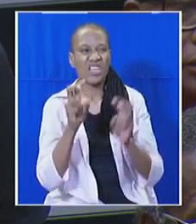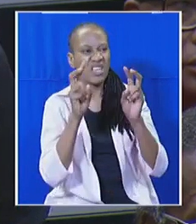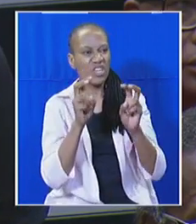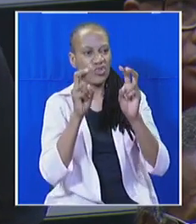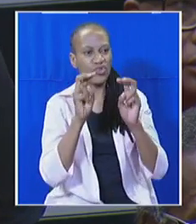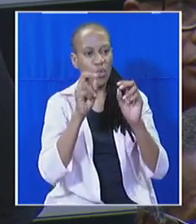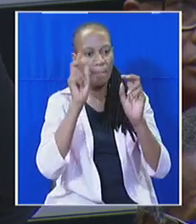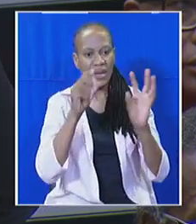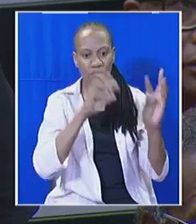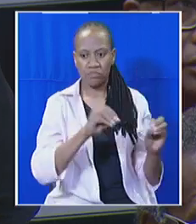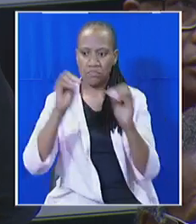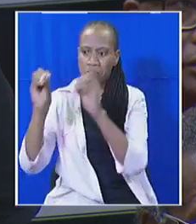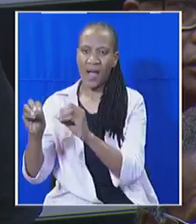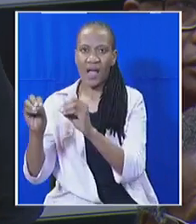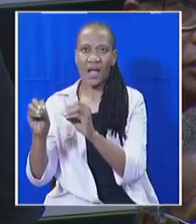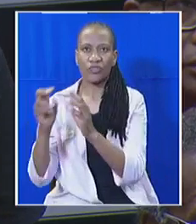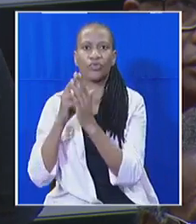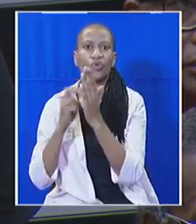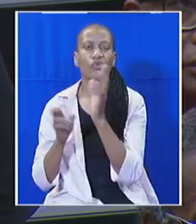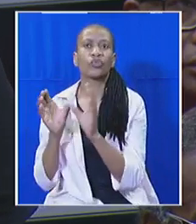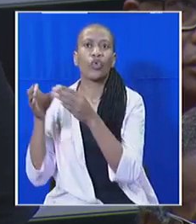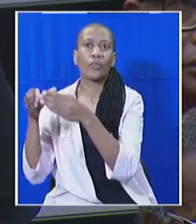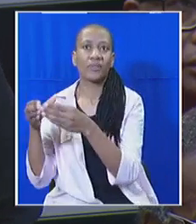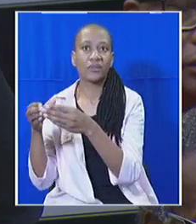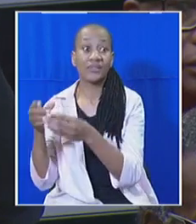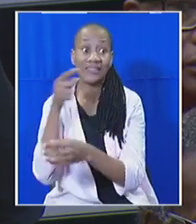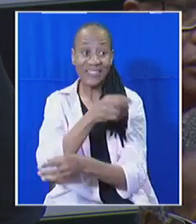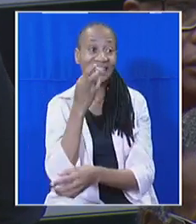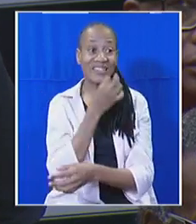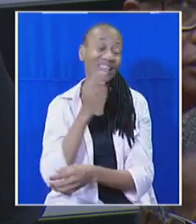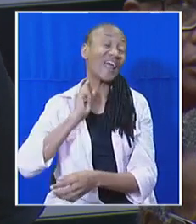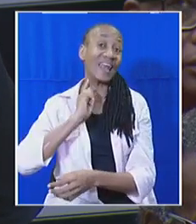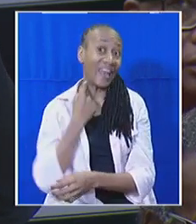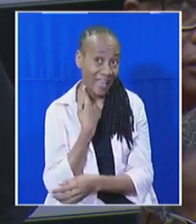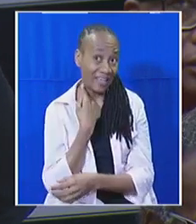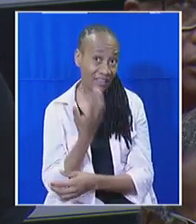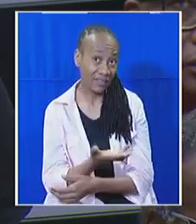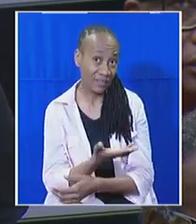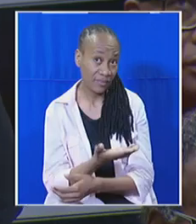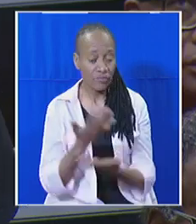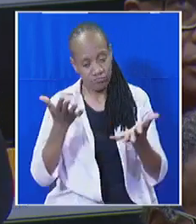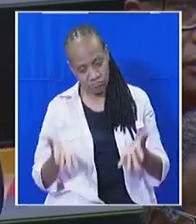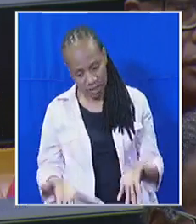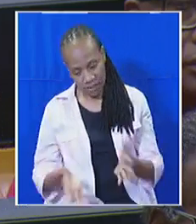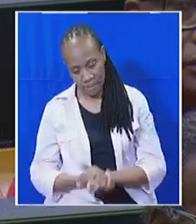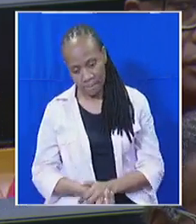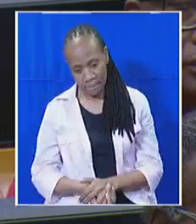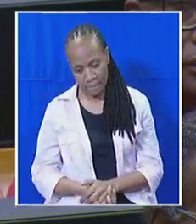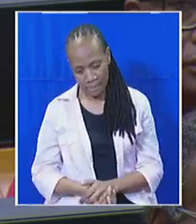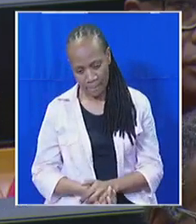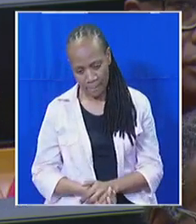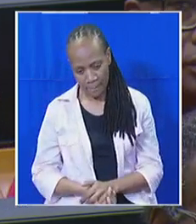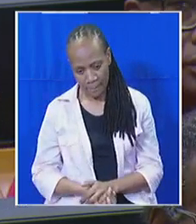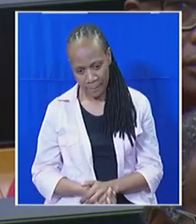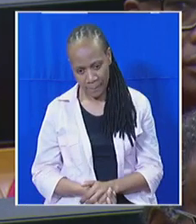for misrepresenting truth. He called it a lie, which later on withdrew. Now, we point to